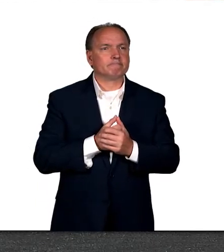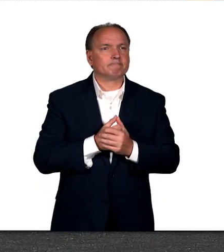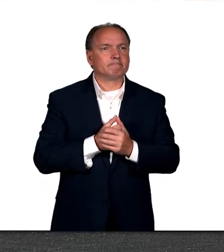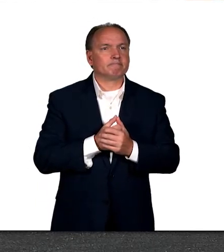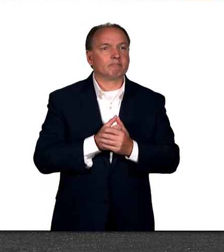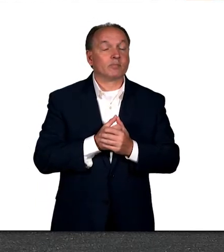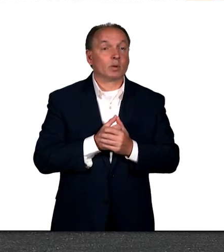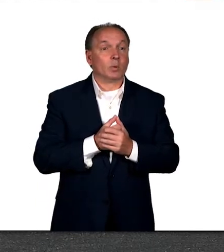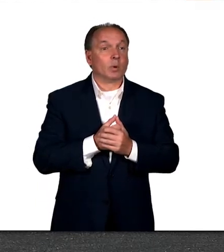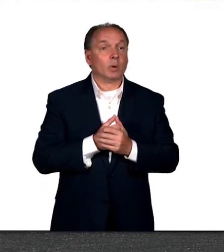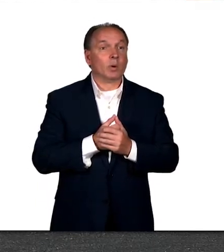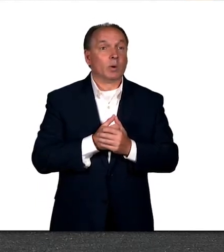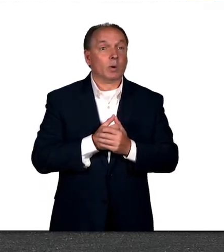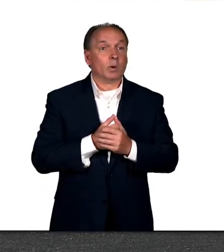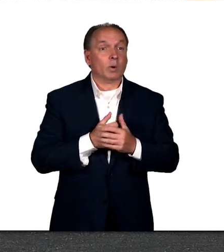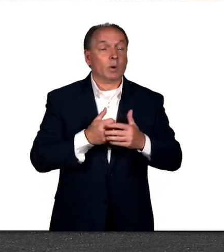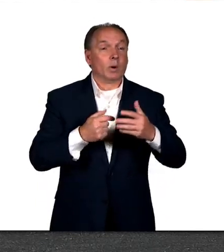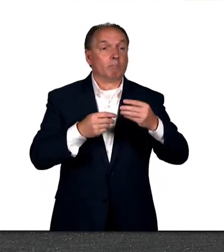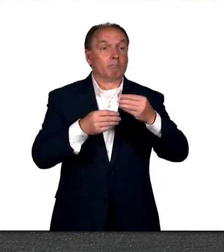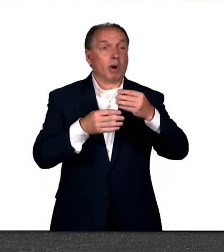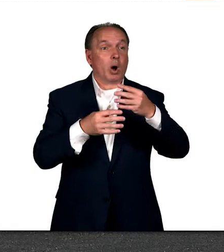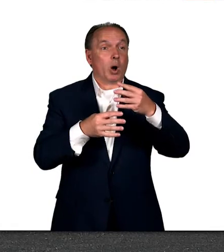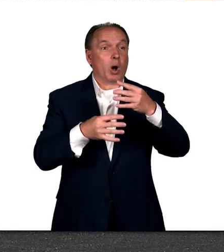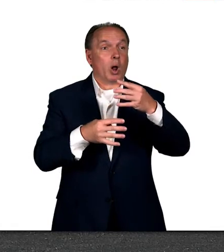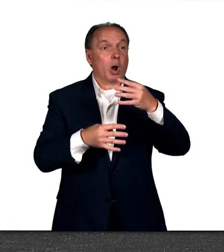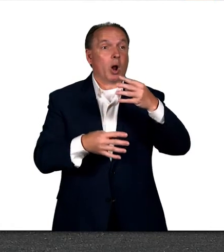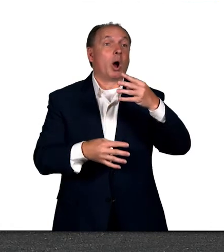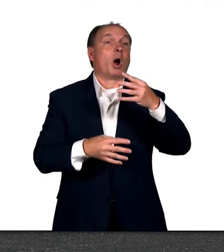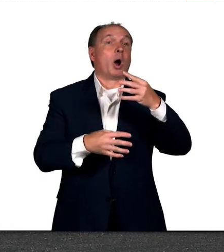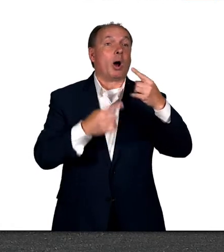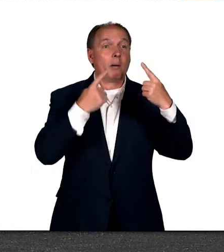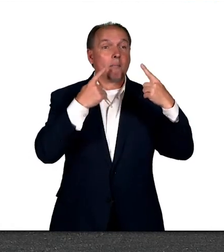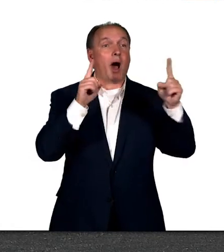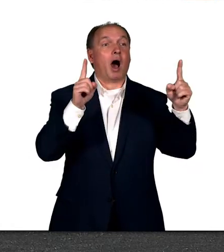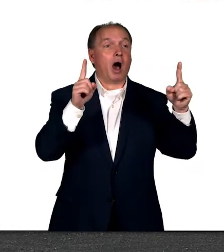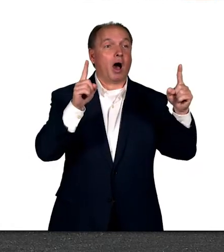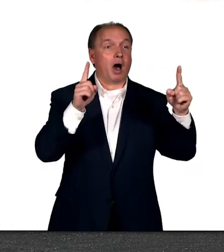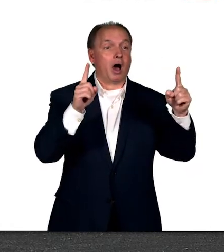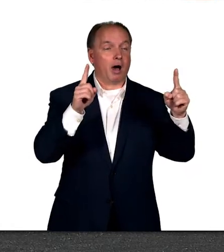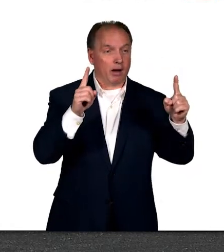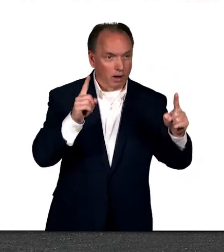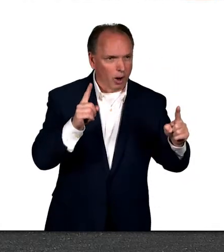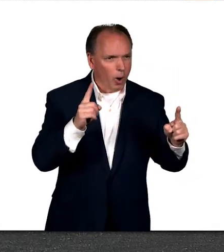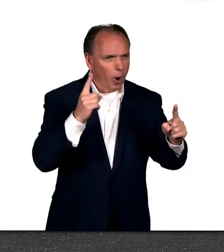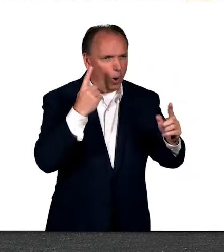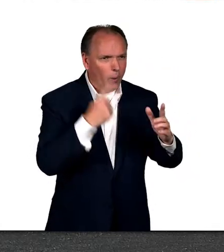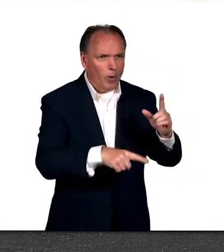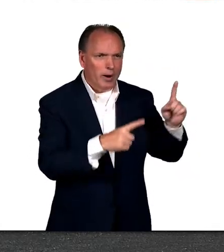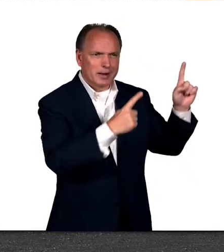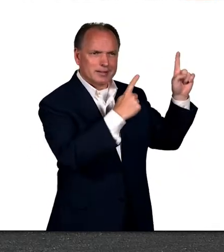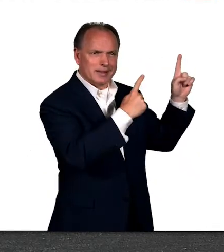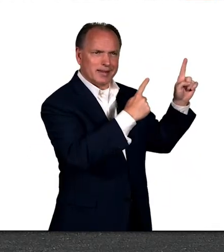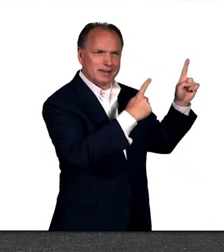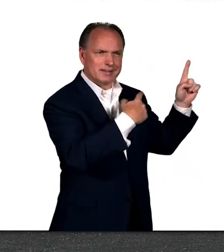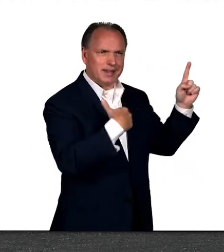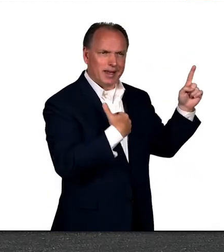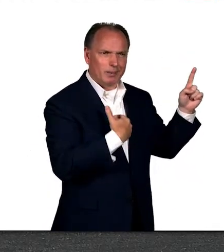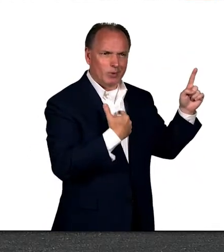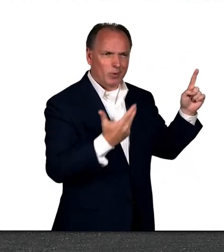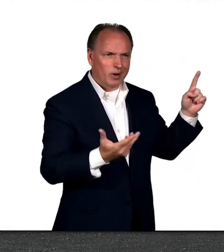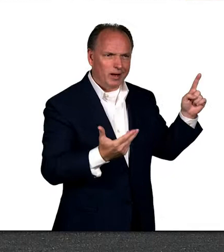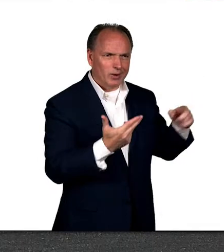Here we go. Whoops. Here we go. There it is. What is this